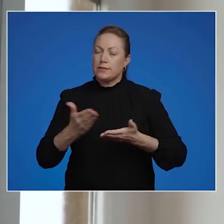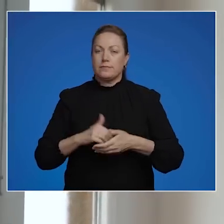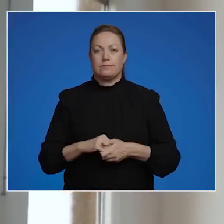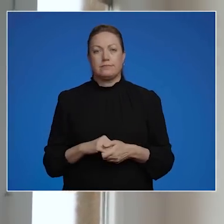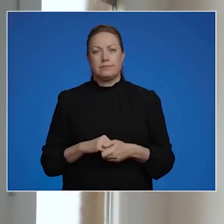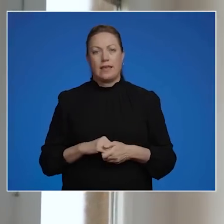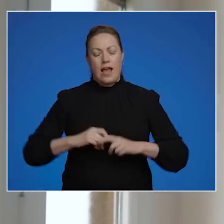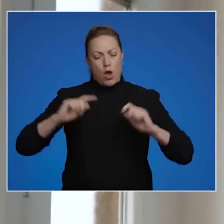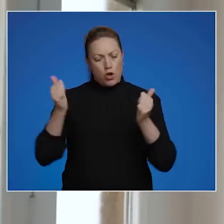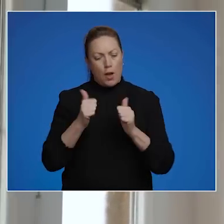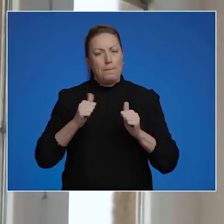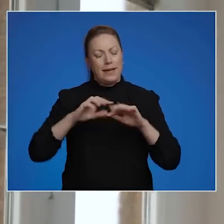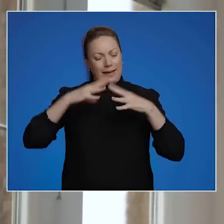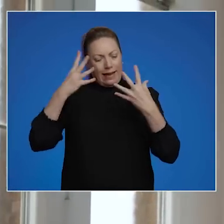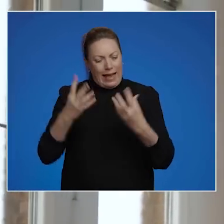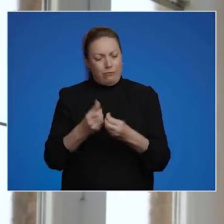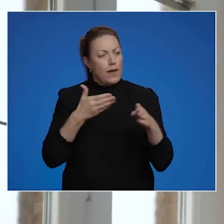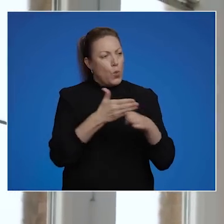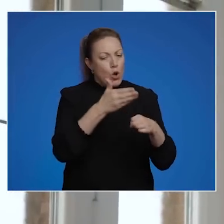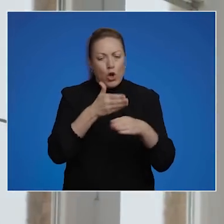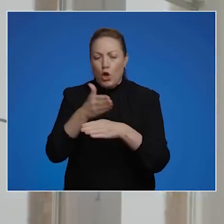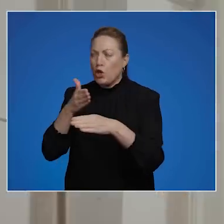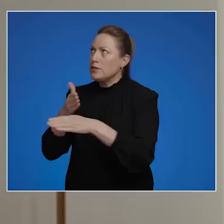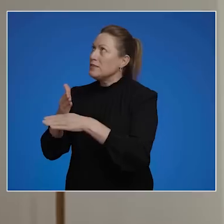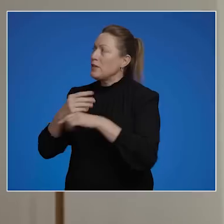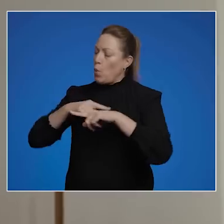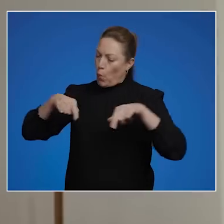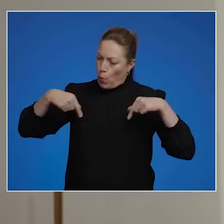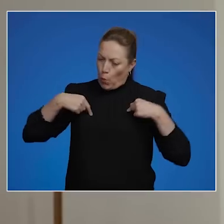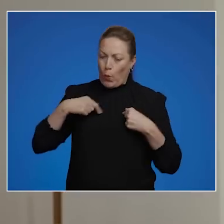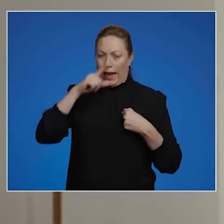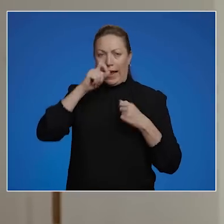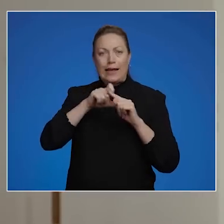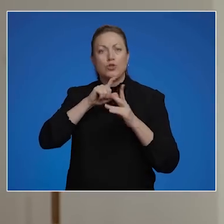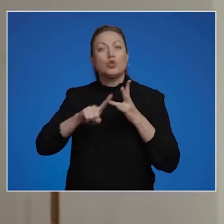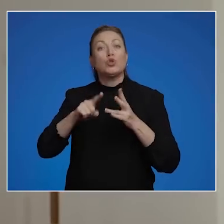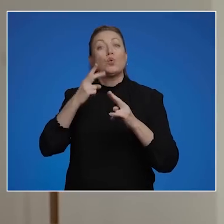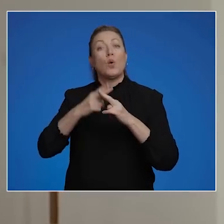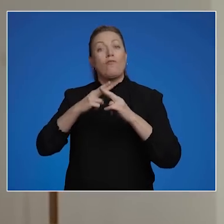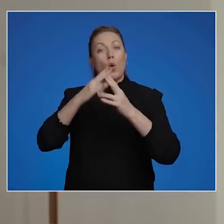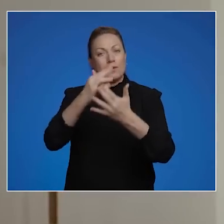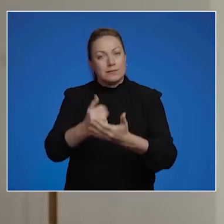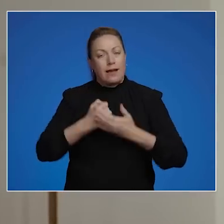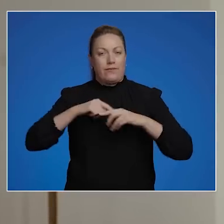by which you are pleased to redeem us through Christ our Lord. Amen.